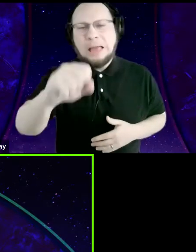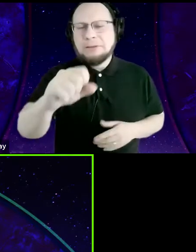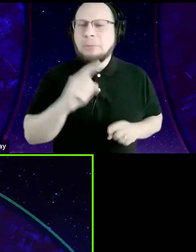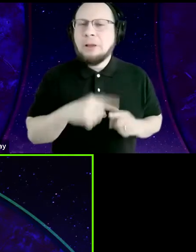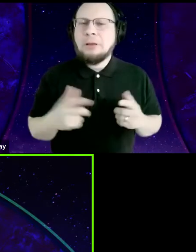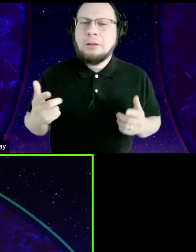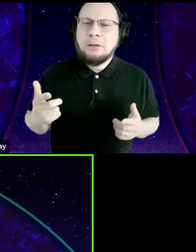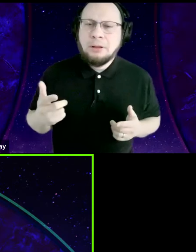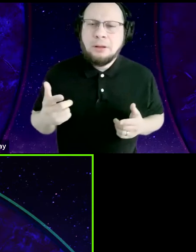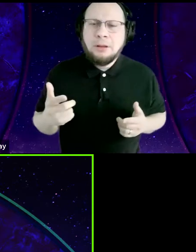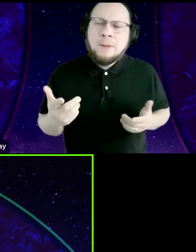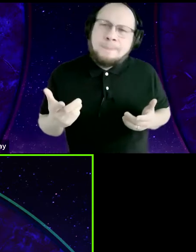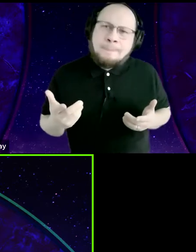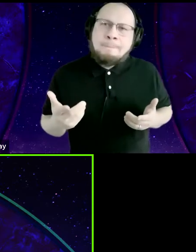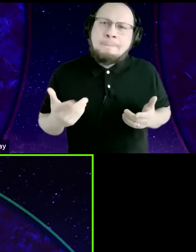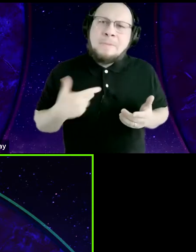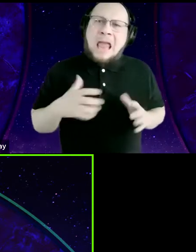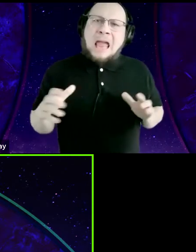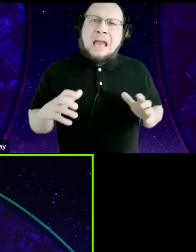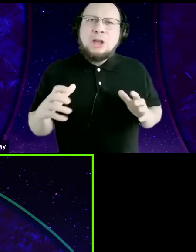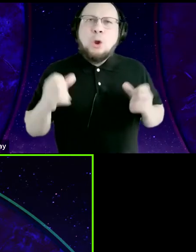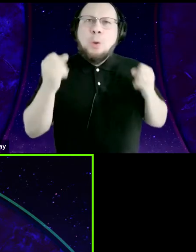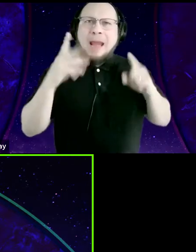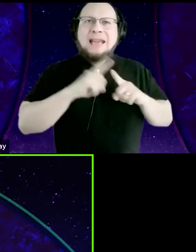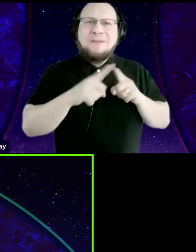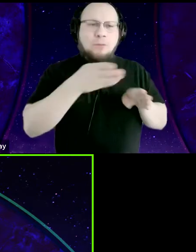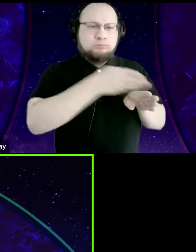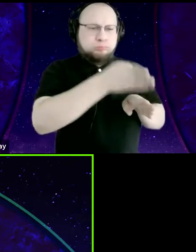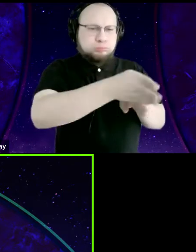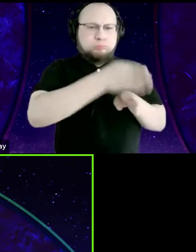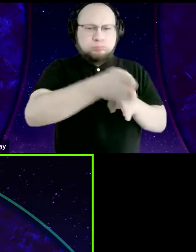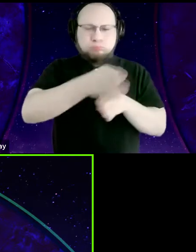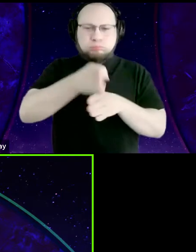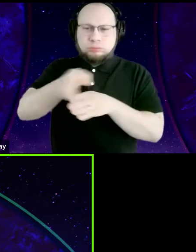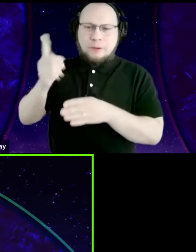often, because I do so many artistic things, and